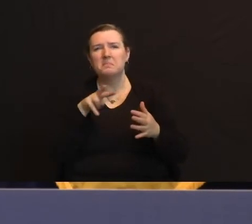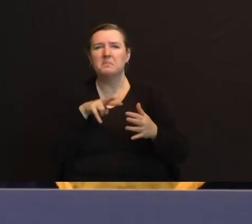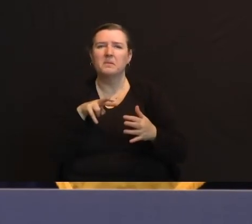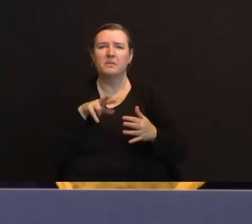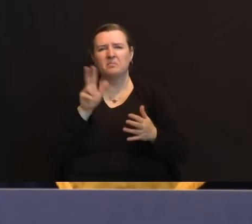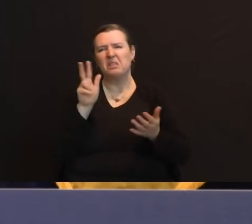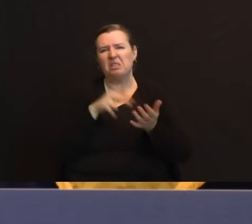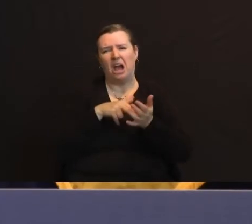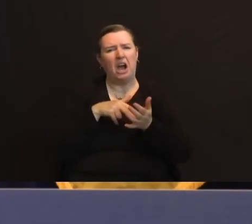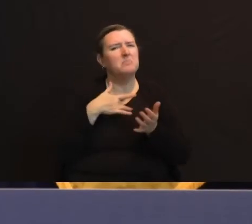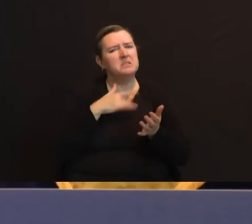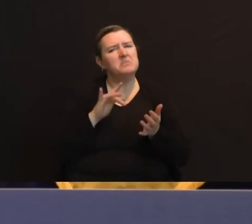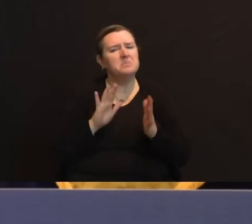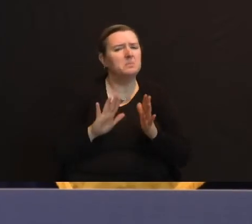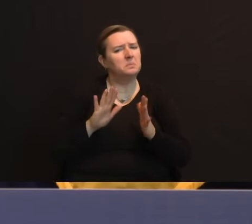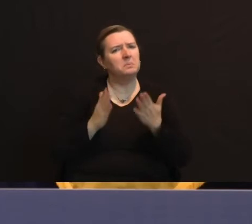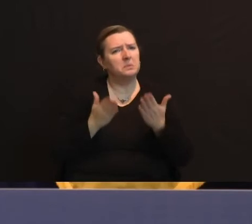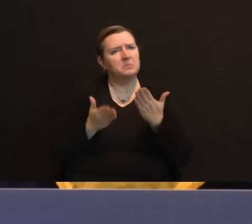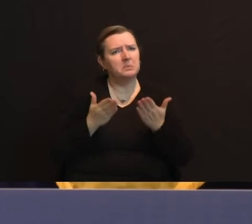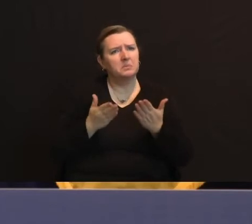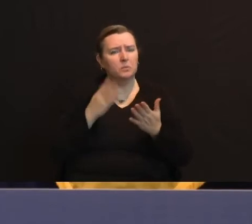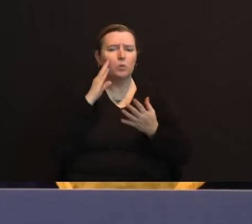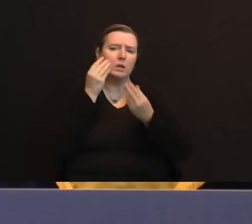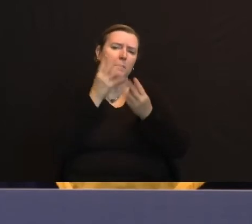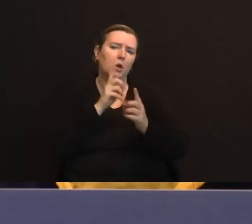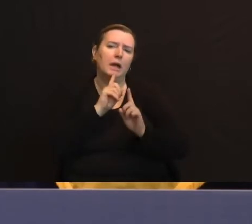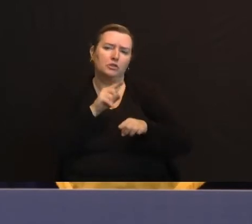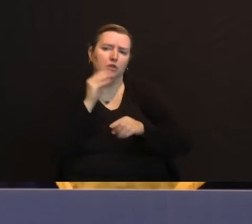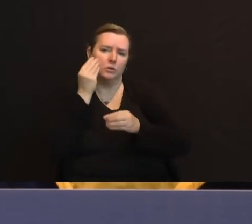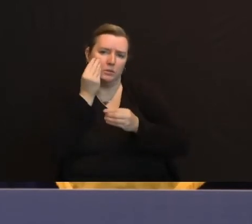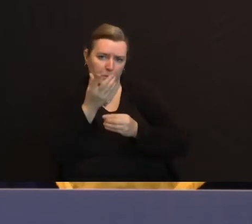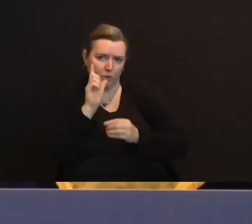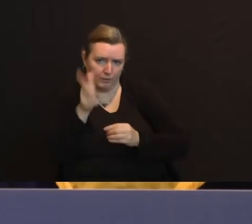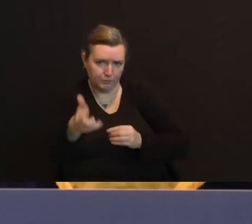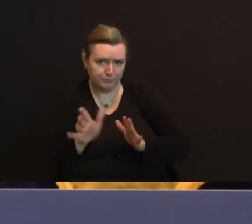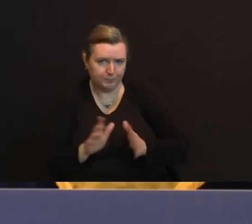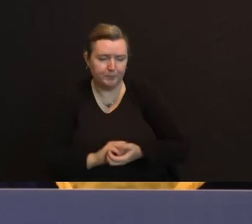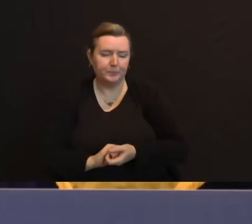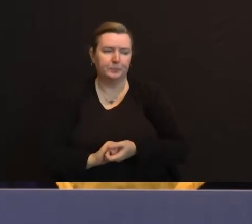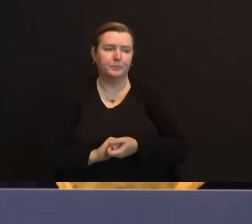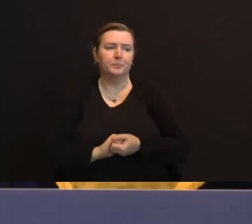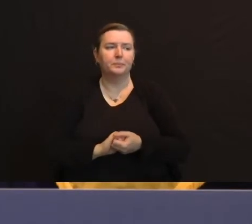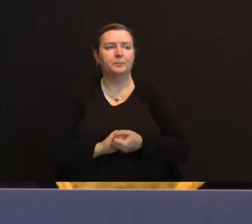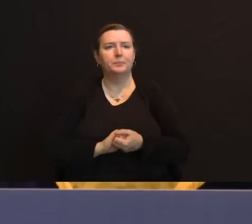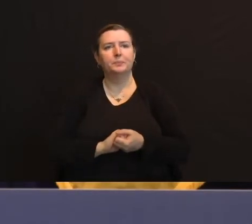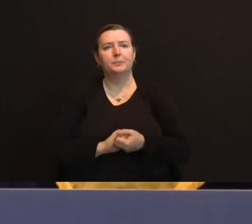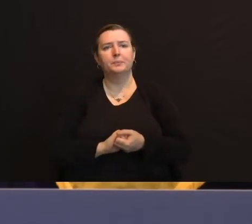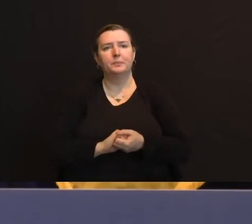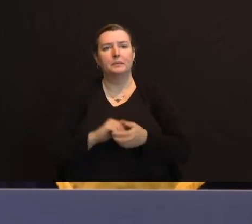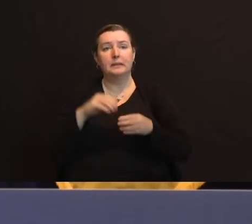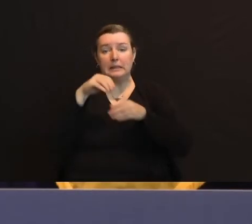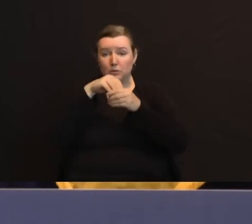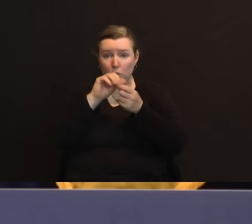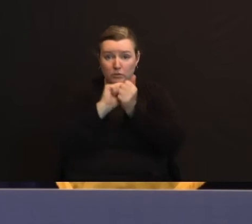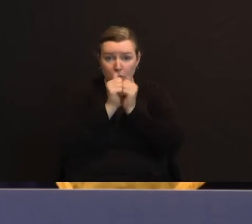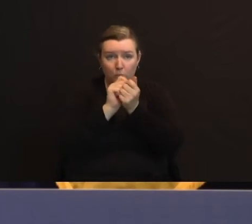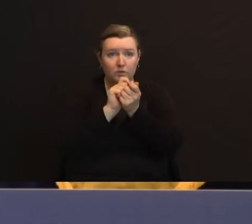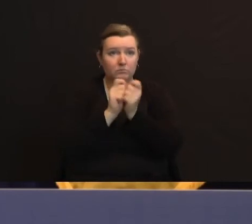3,000. But we will come back to you and give you an answer. I don't anticipate changing the indoor sports.